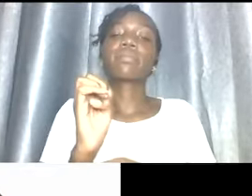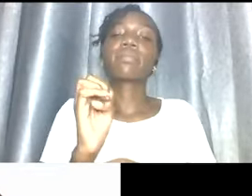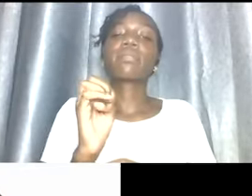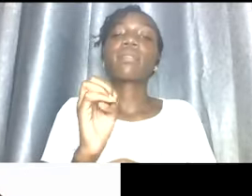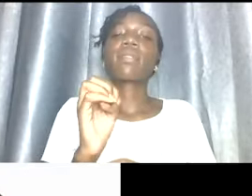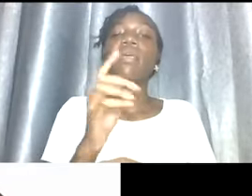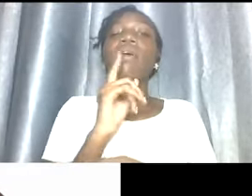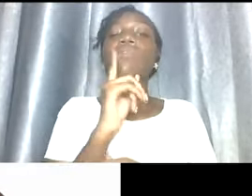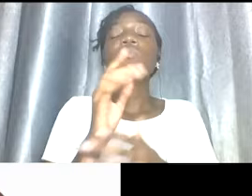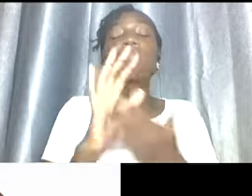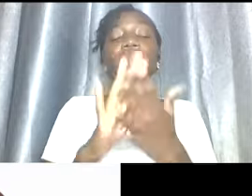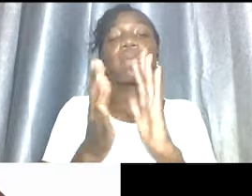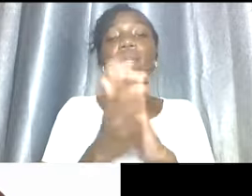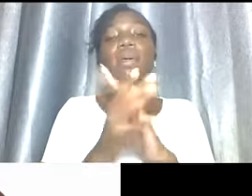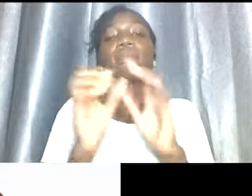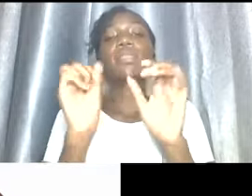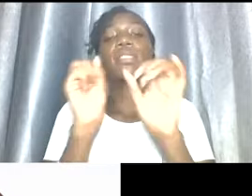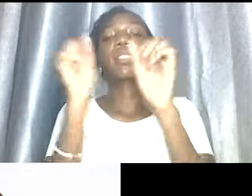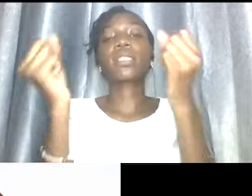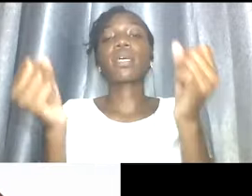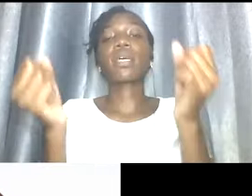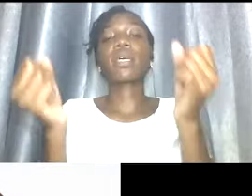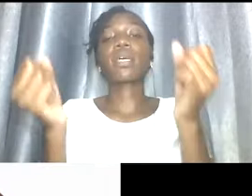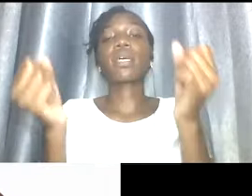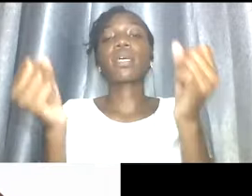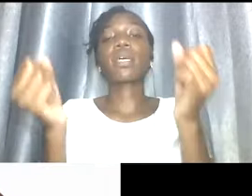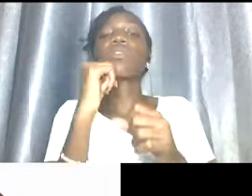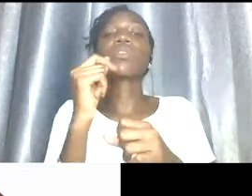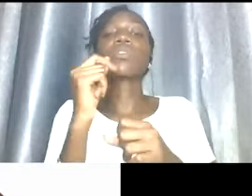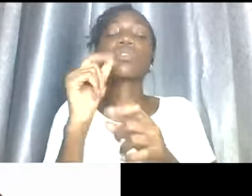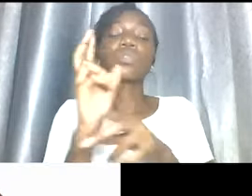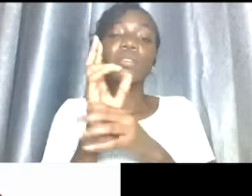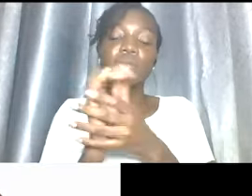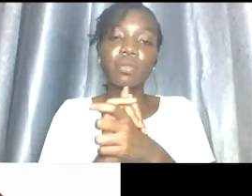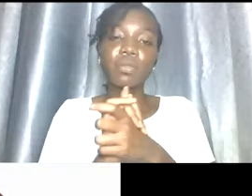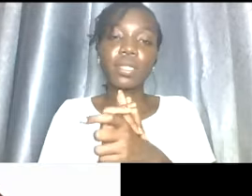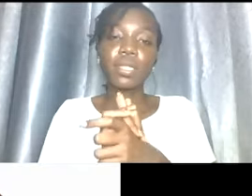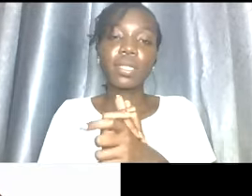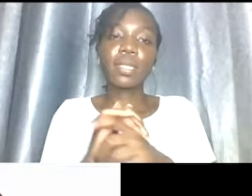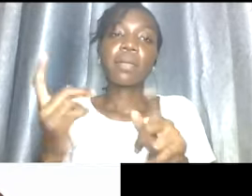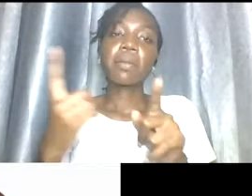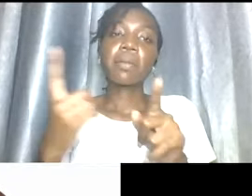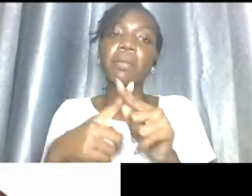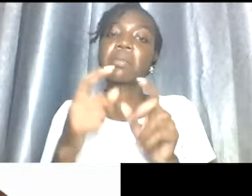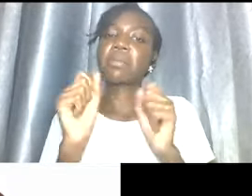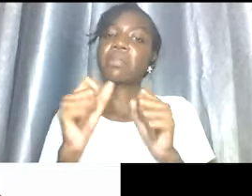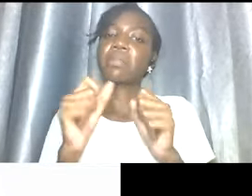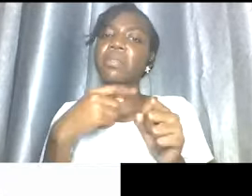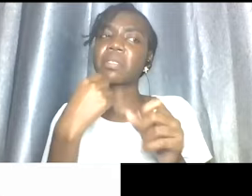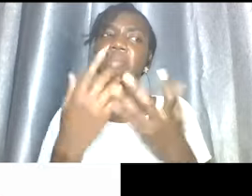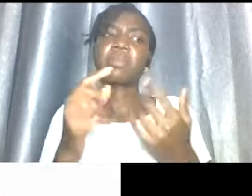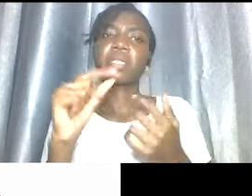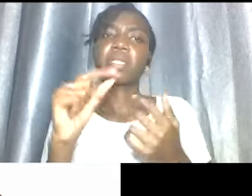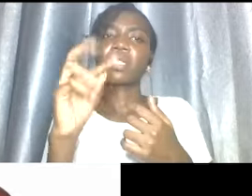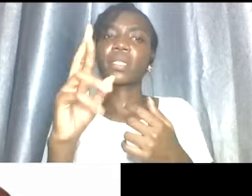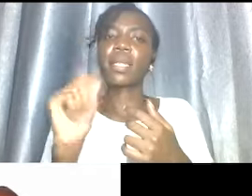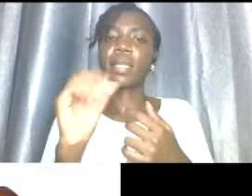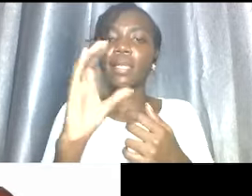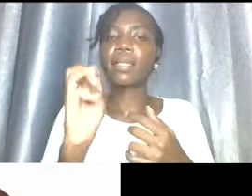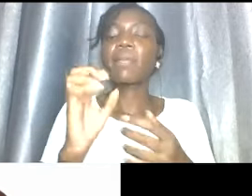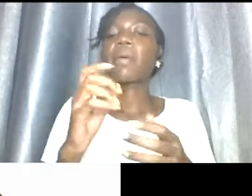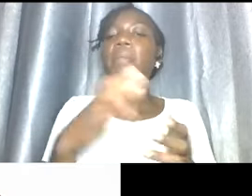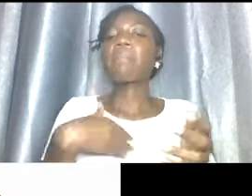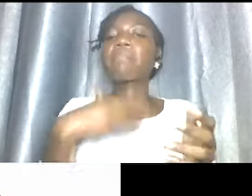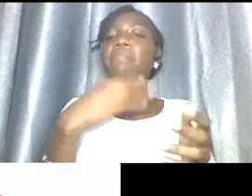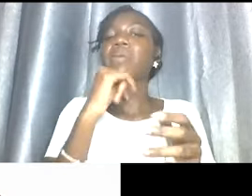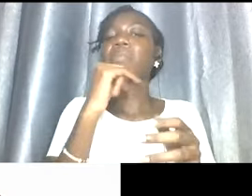that you do not relinquish. Still hold on to that. Or you may say, Grace, I'm looking to do this, I'm looking to do that. Oh,